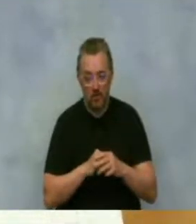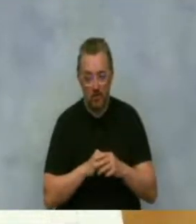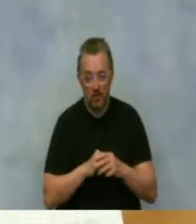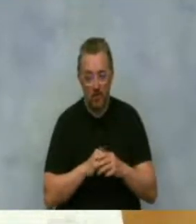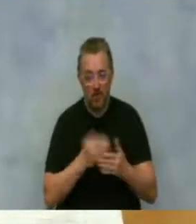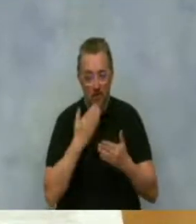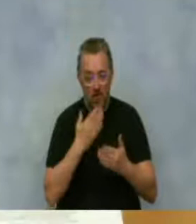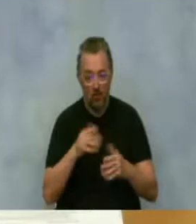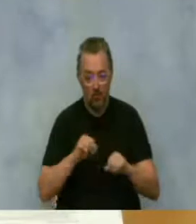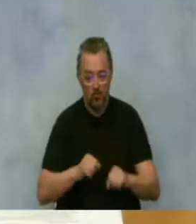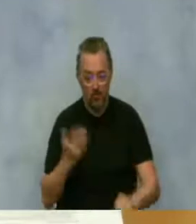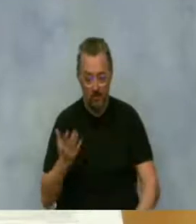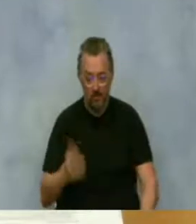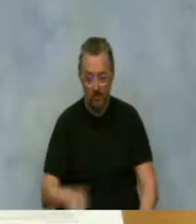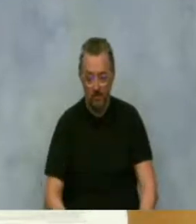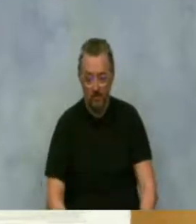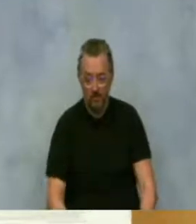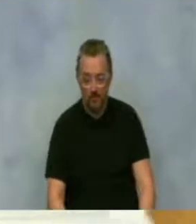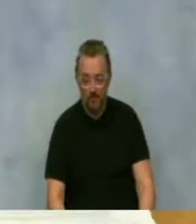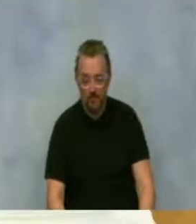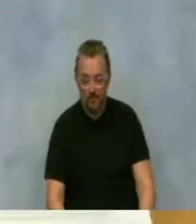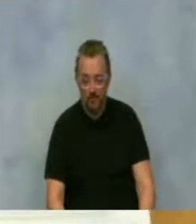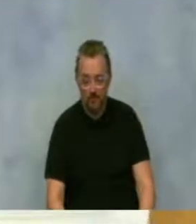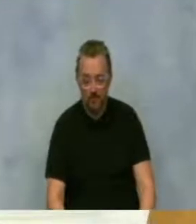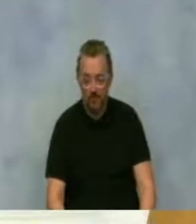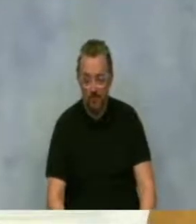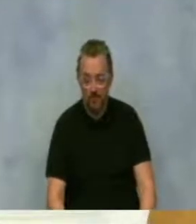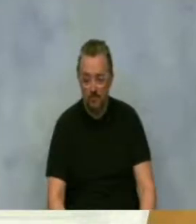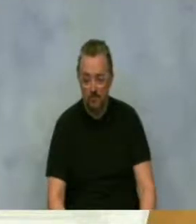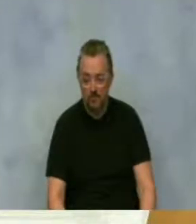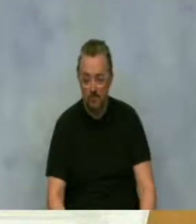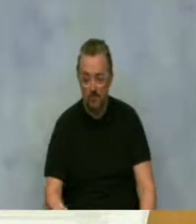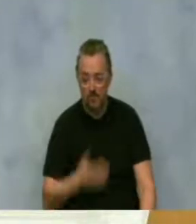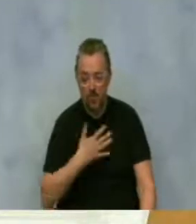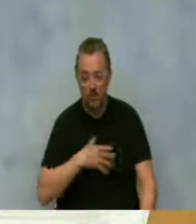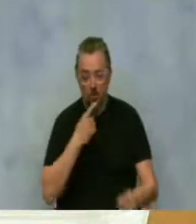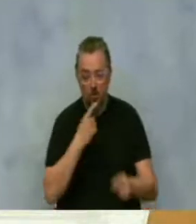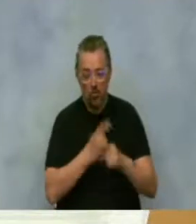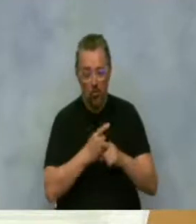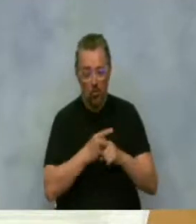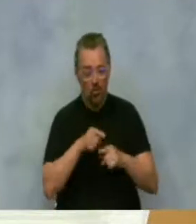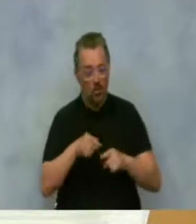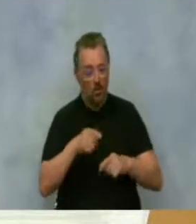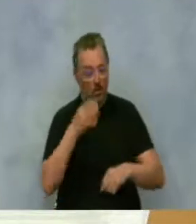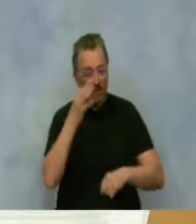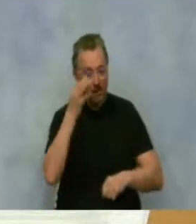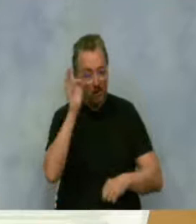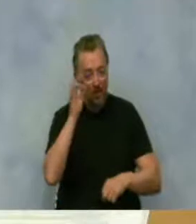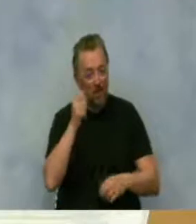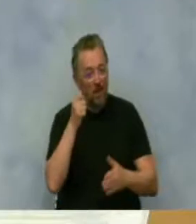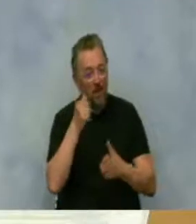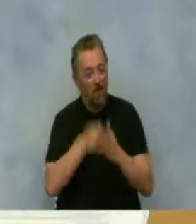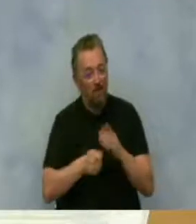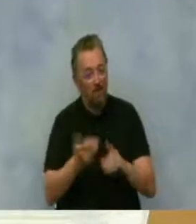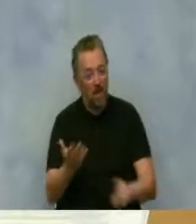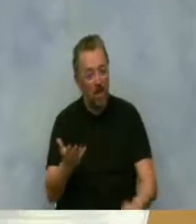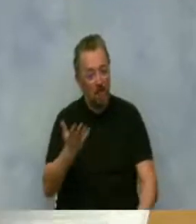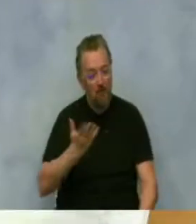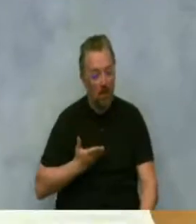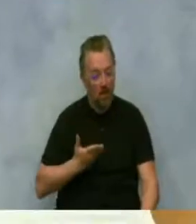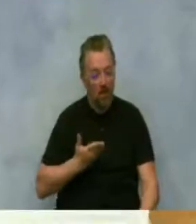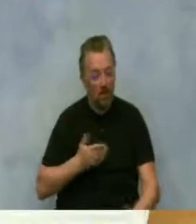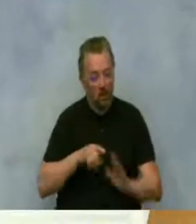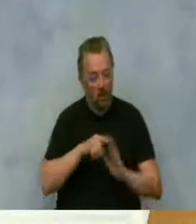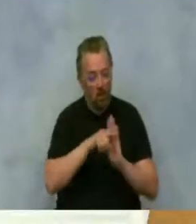Thanks again, Chair. I wanted just to talk a wee bit about the Council's buyback policy